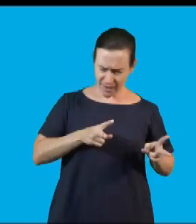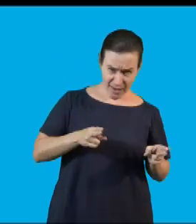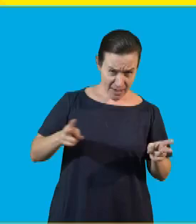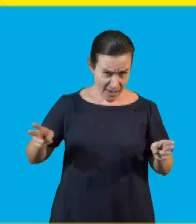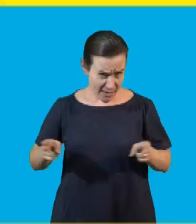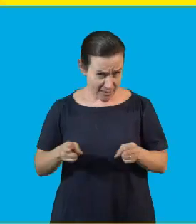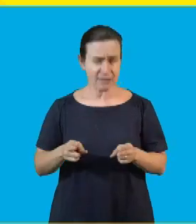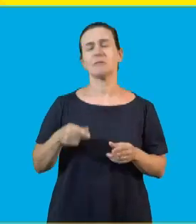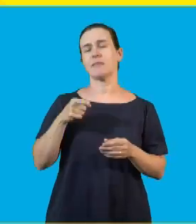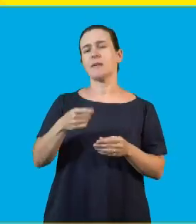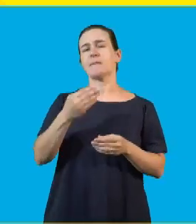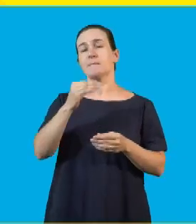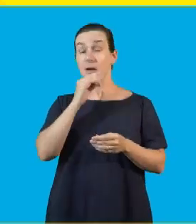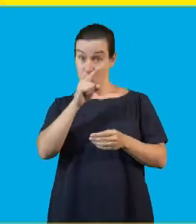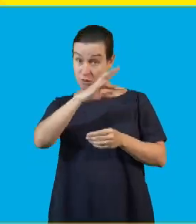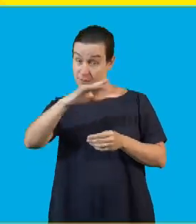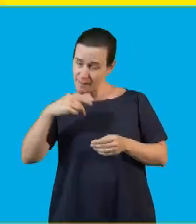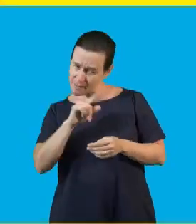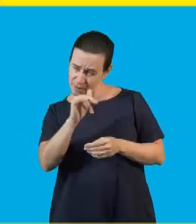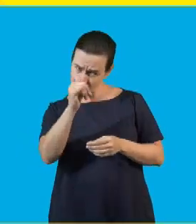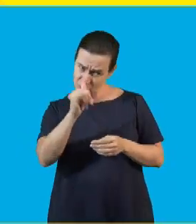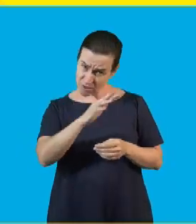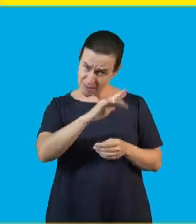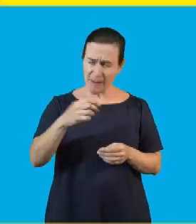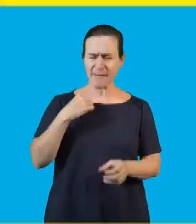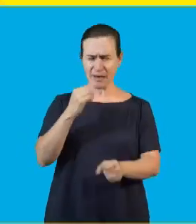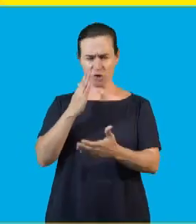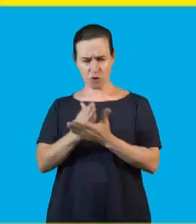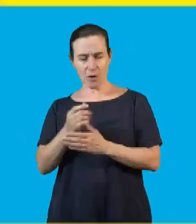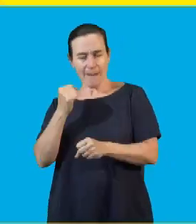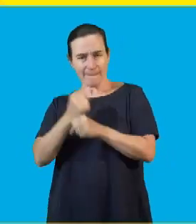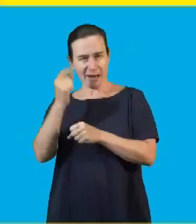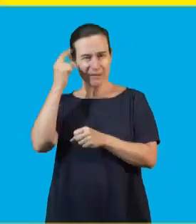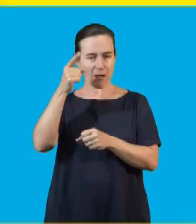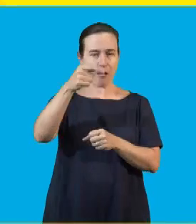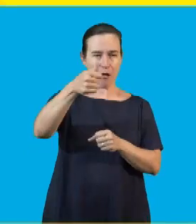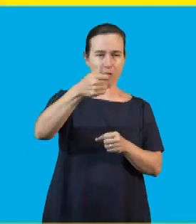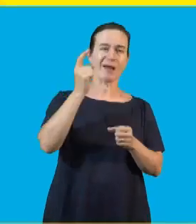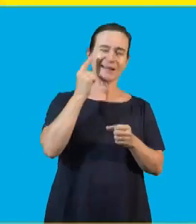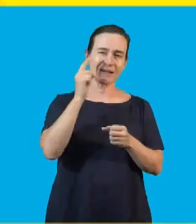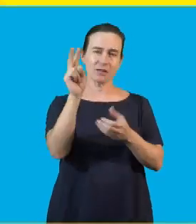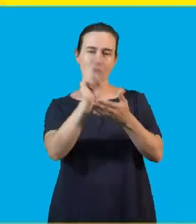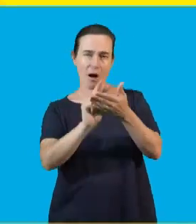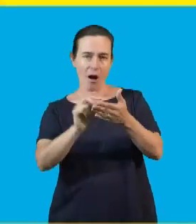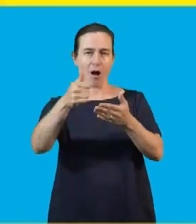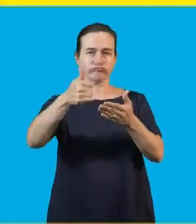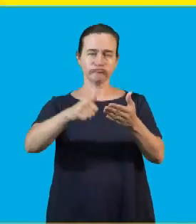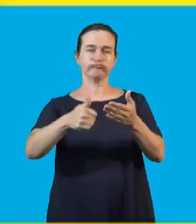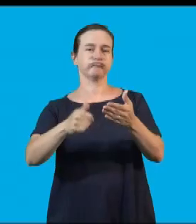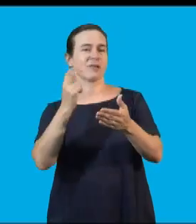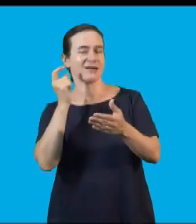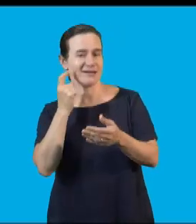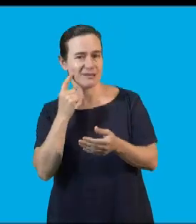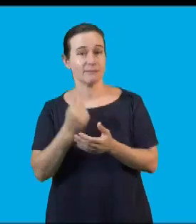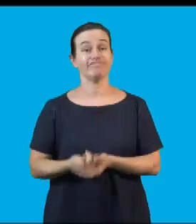writing. Revision or editing is not just for spelling, it's also to make sure that your writing makes sense.